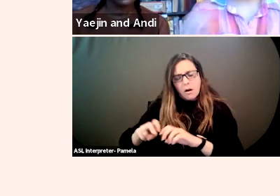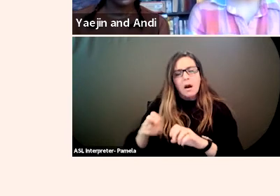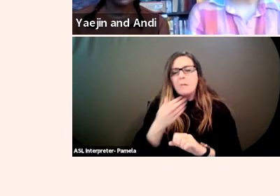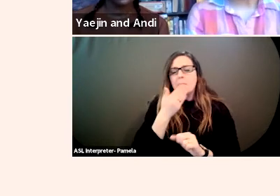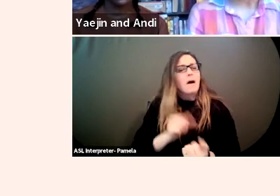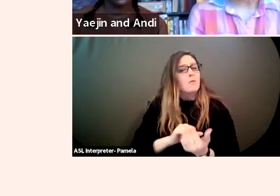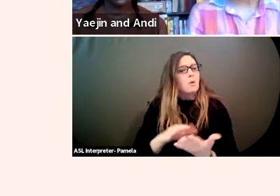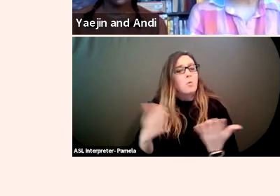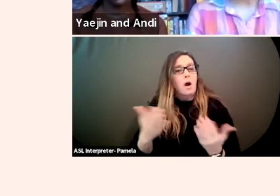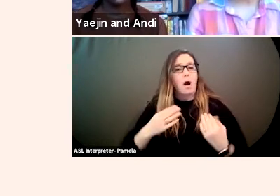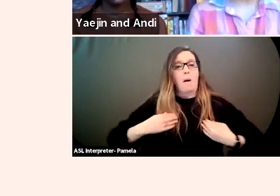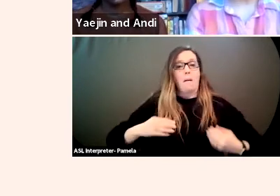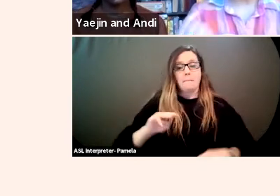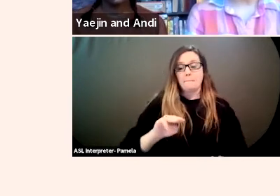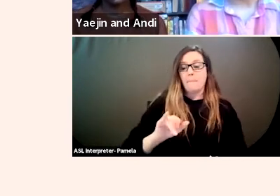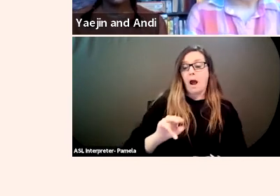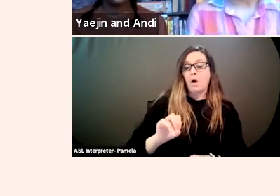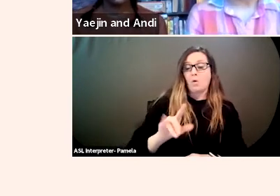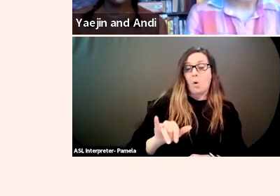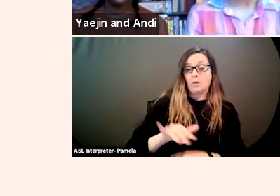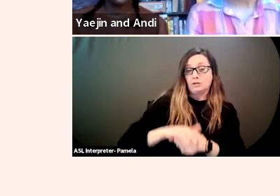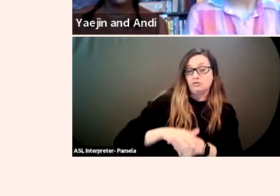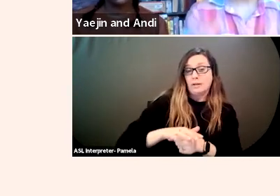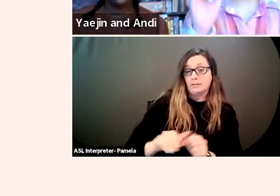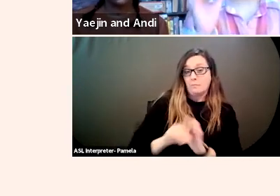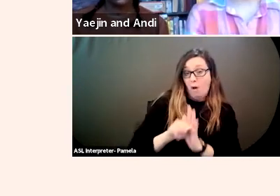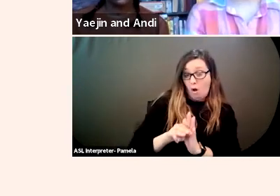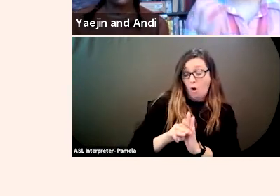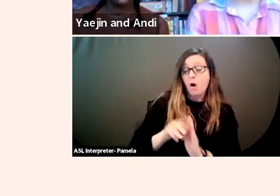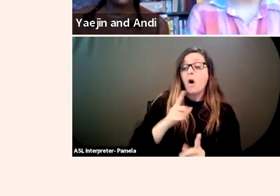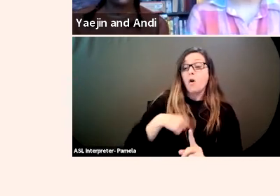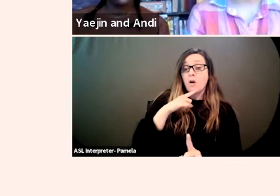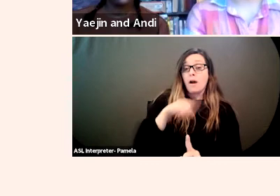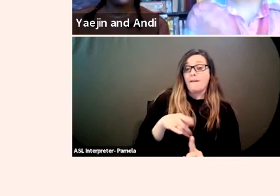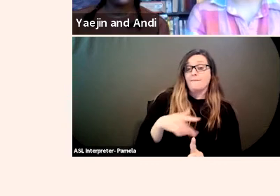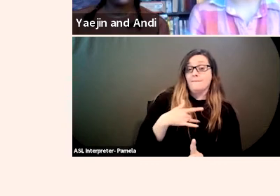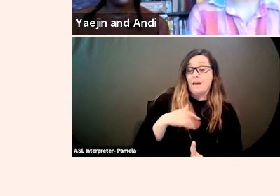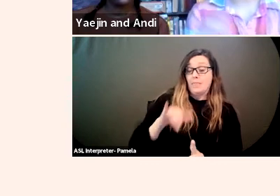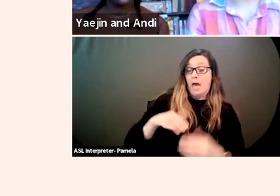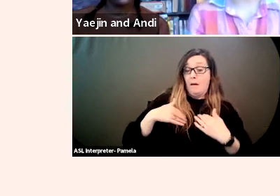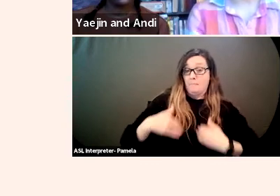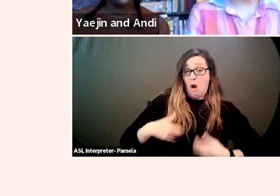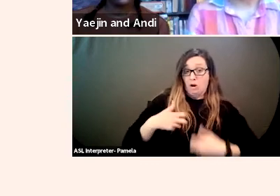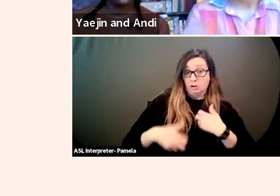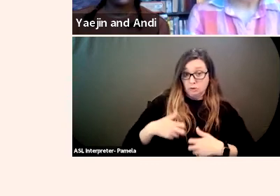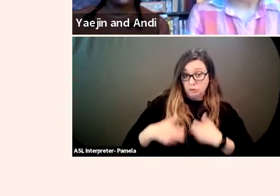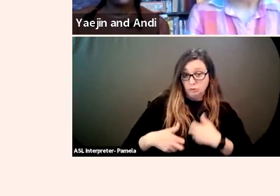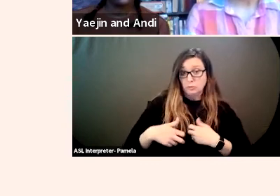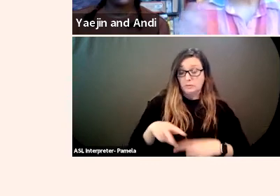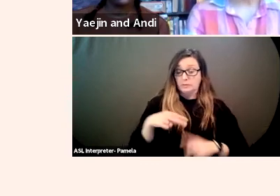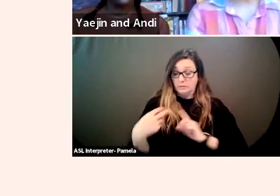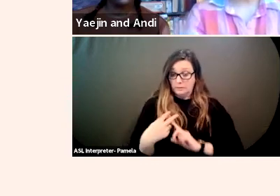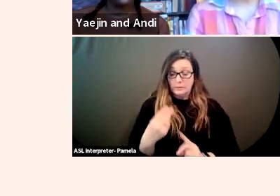which states that body image issues and disordered eating stems from the added pressure to conform to societal